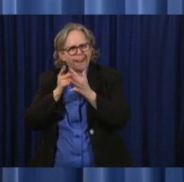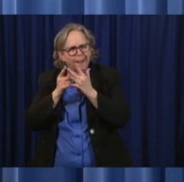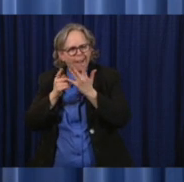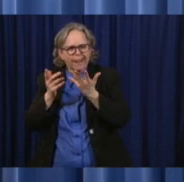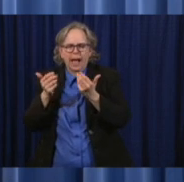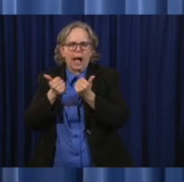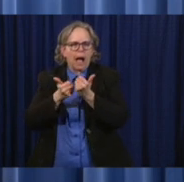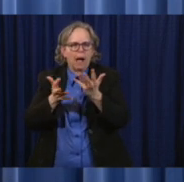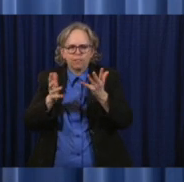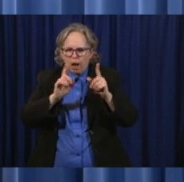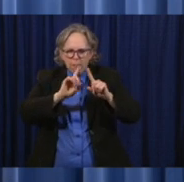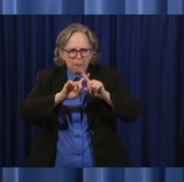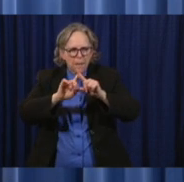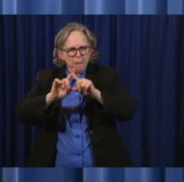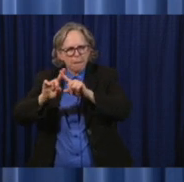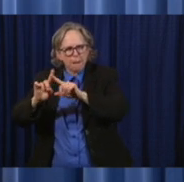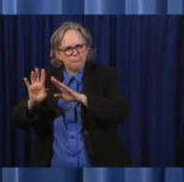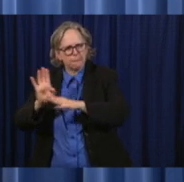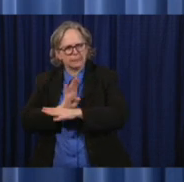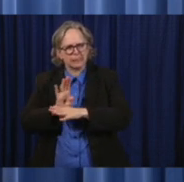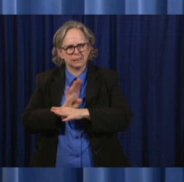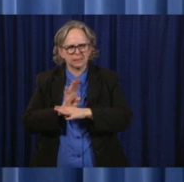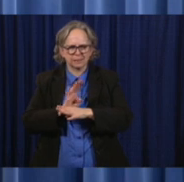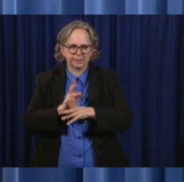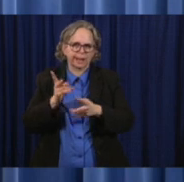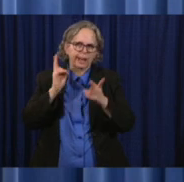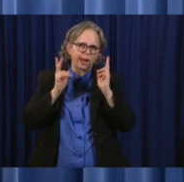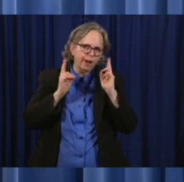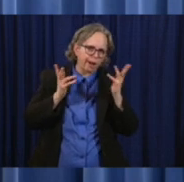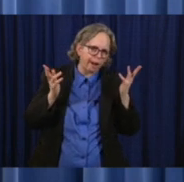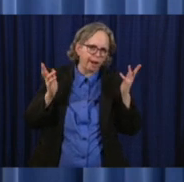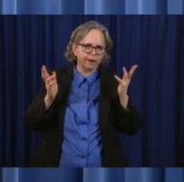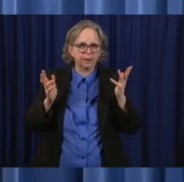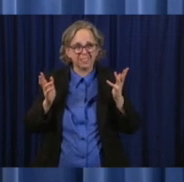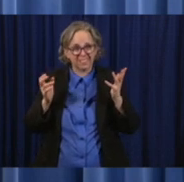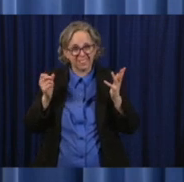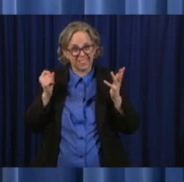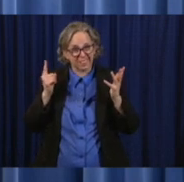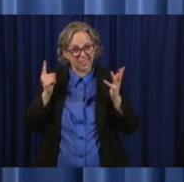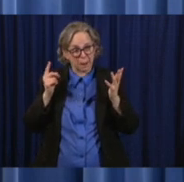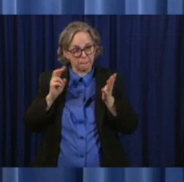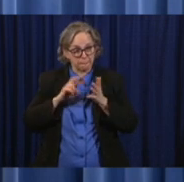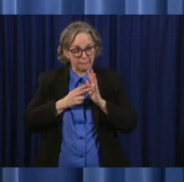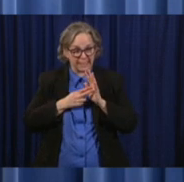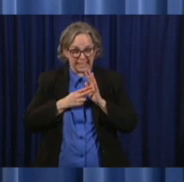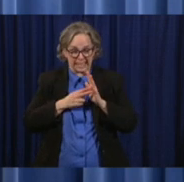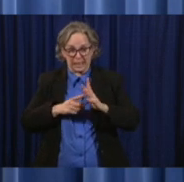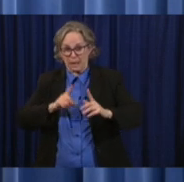for cutting hair. But that does not mean that